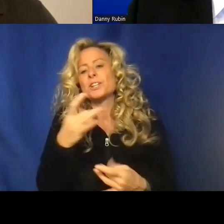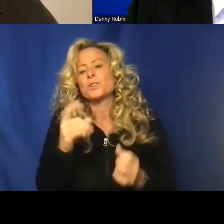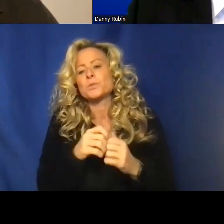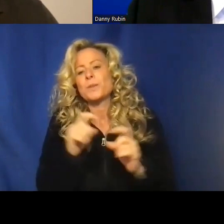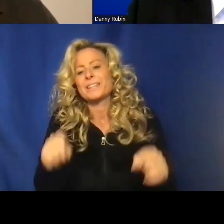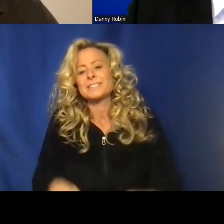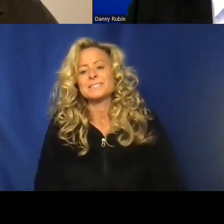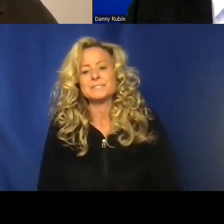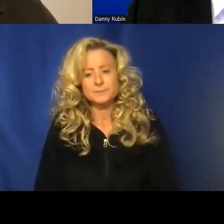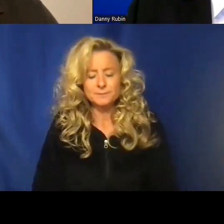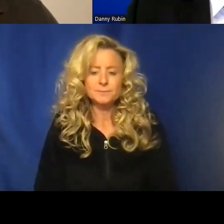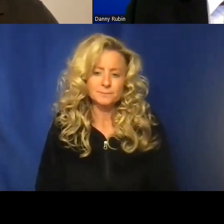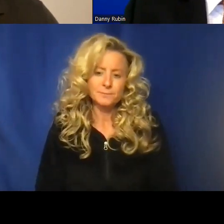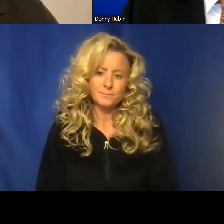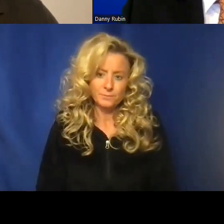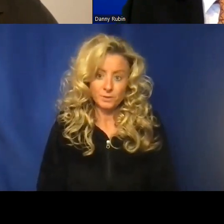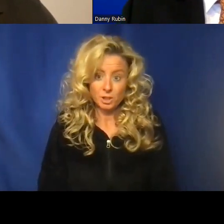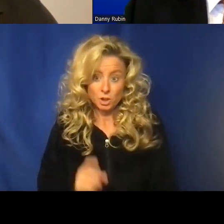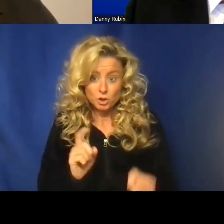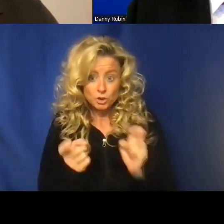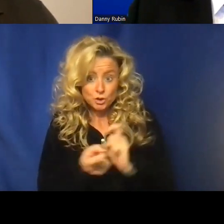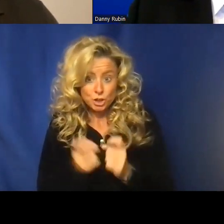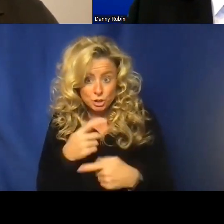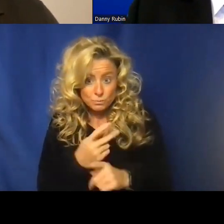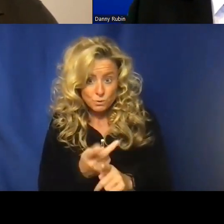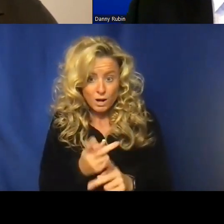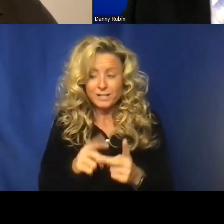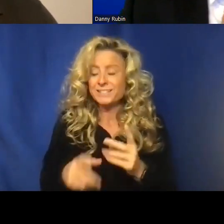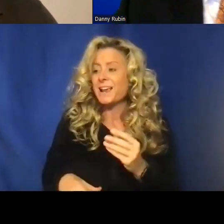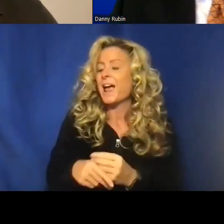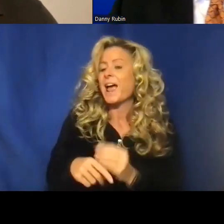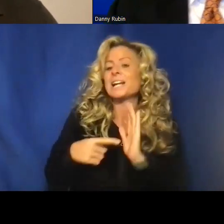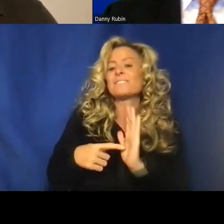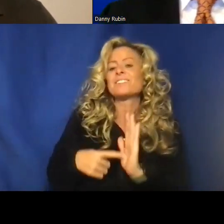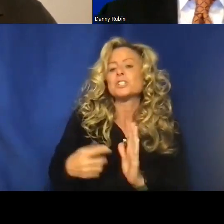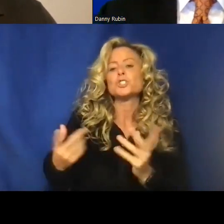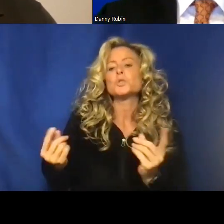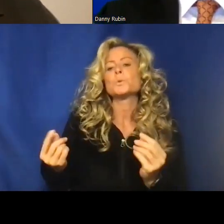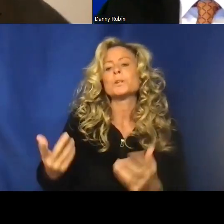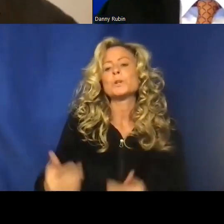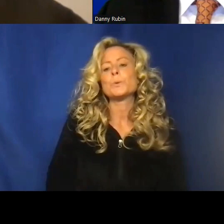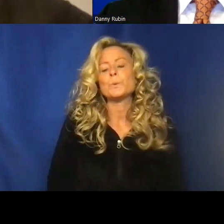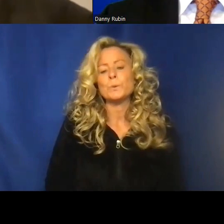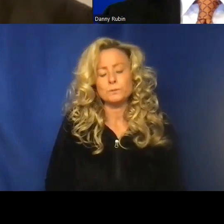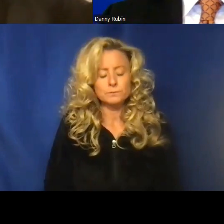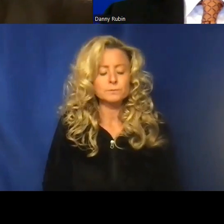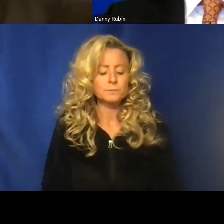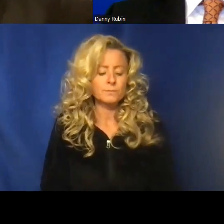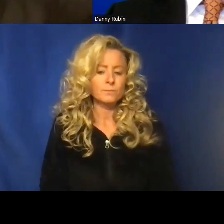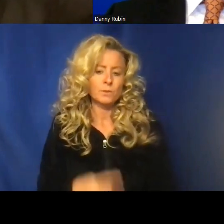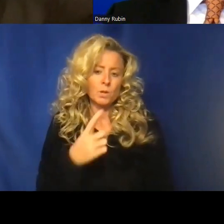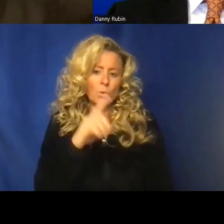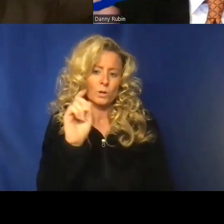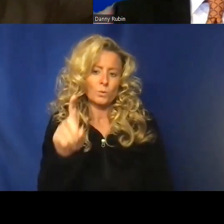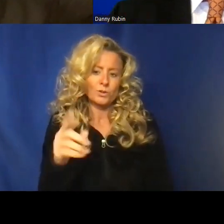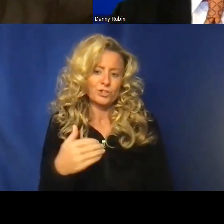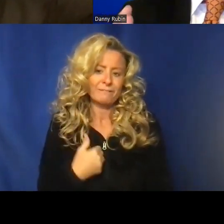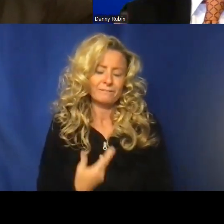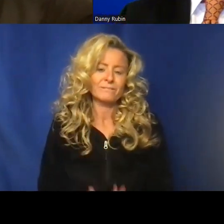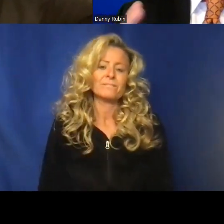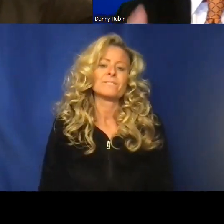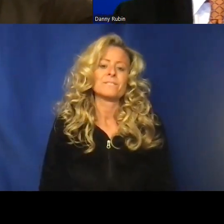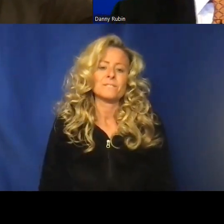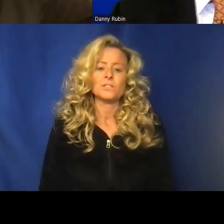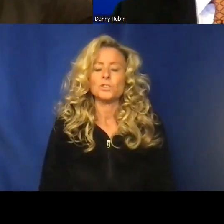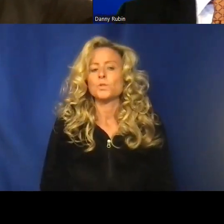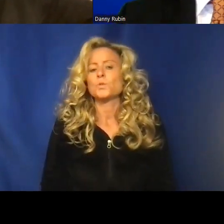this? And do we need to change the product? Do we need to add features and whatnot? Well, one question I have is right now